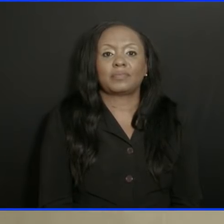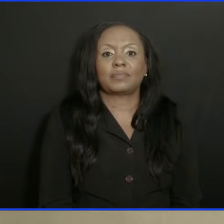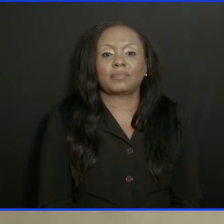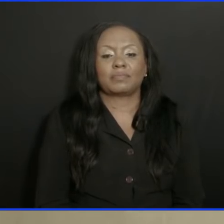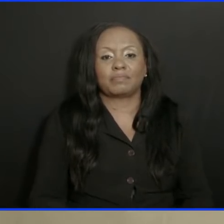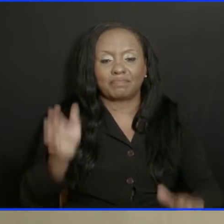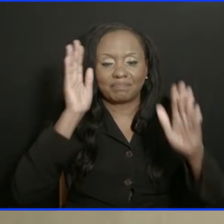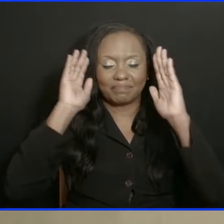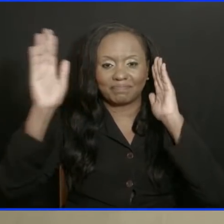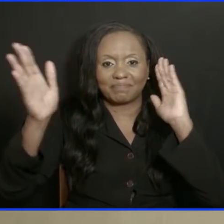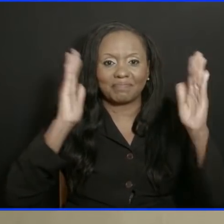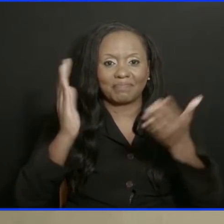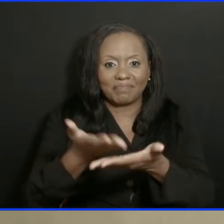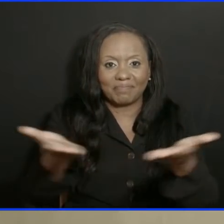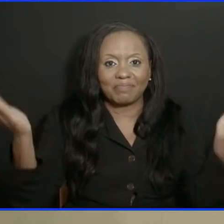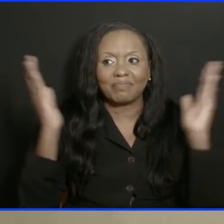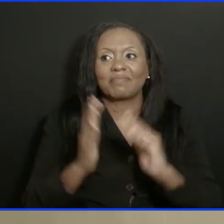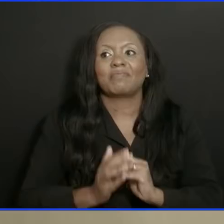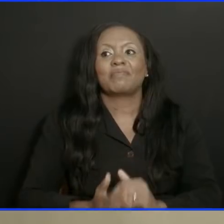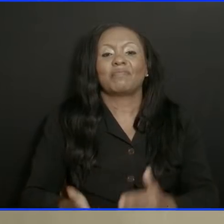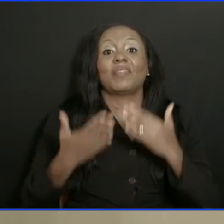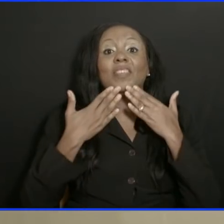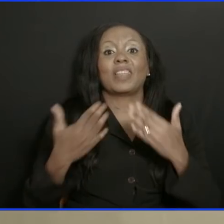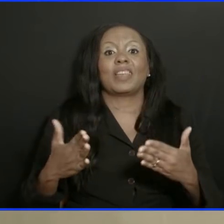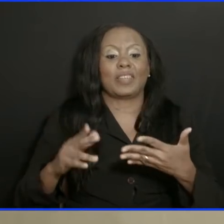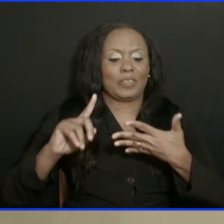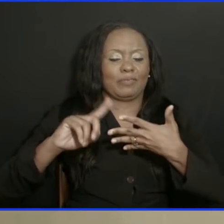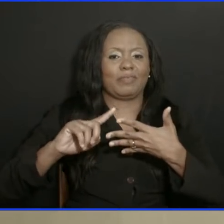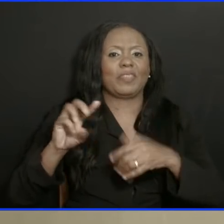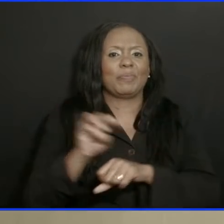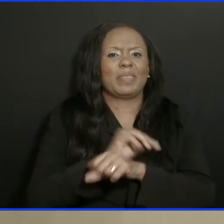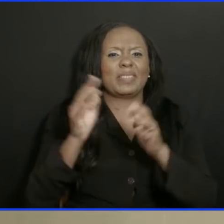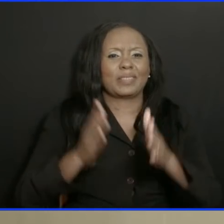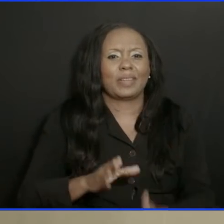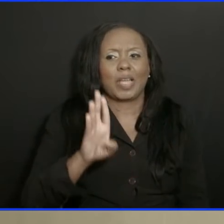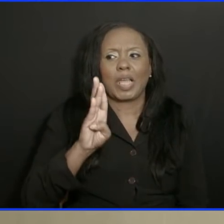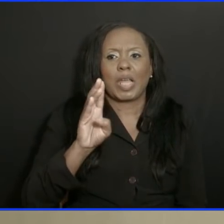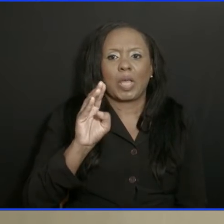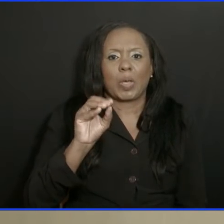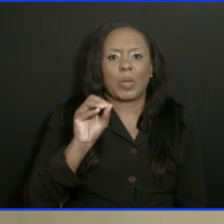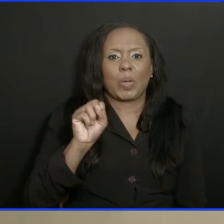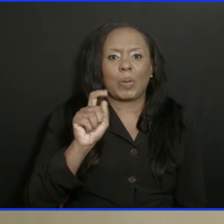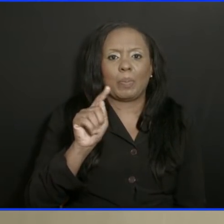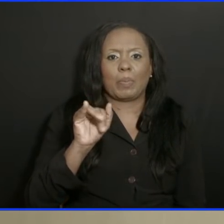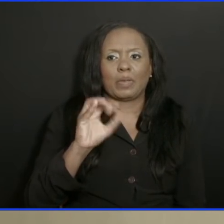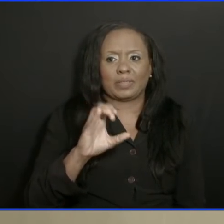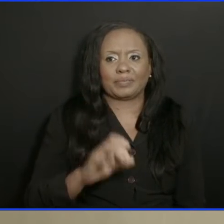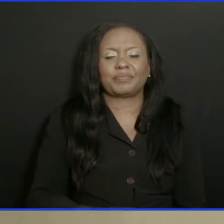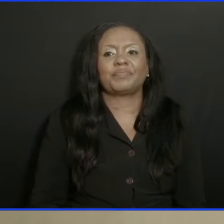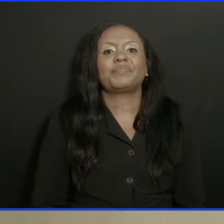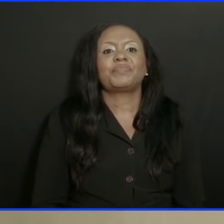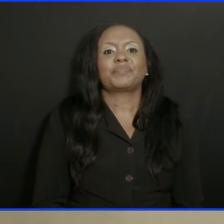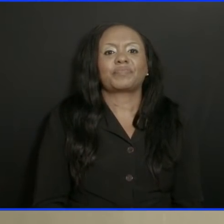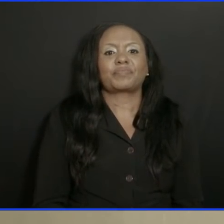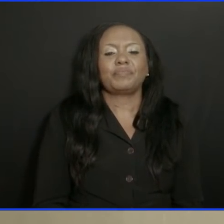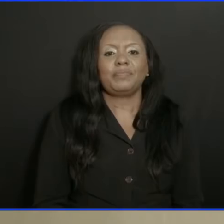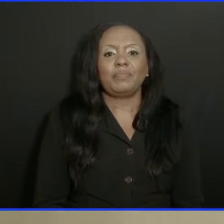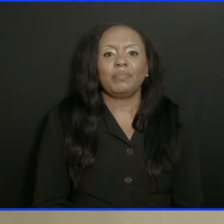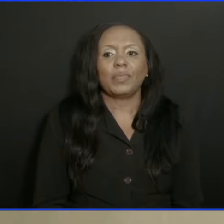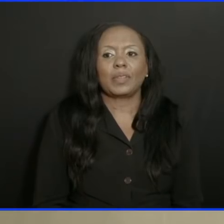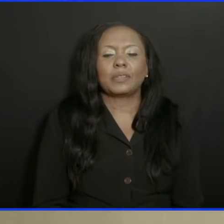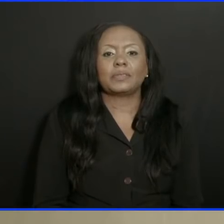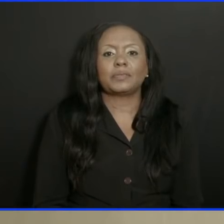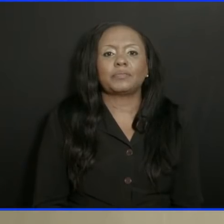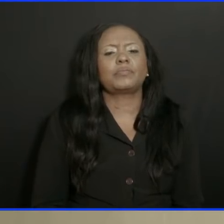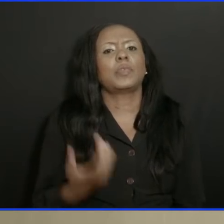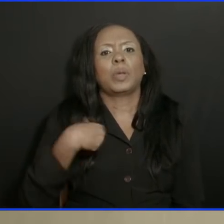Greetings, everyone. Thank you very much, Minister Bostic, for the introduction. So as Minister Bostic indicated, we've been planning for the